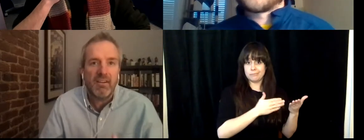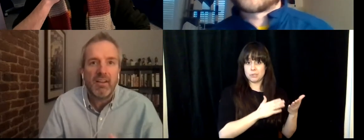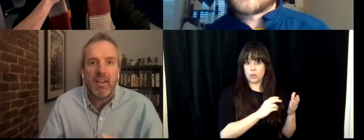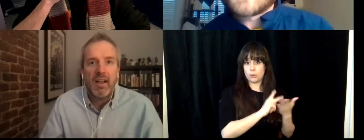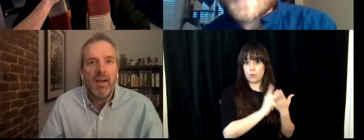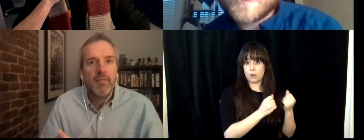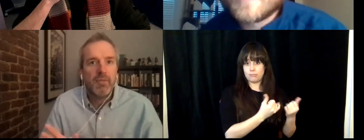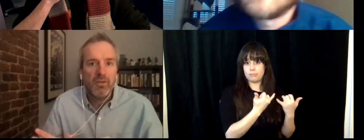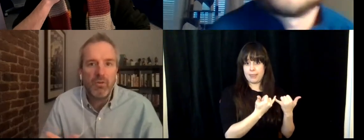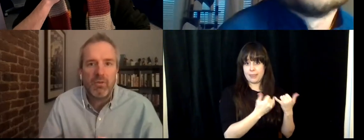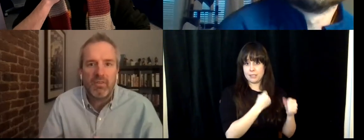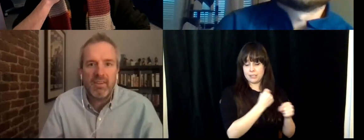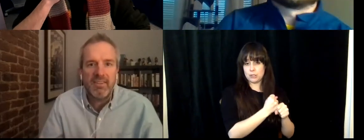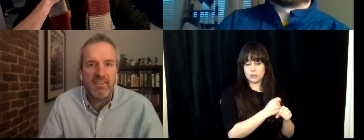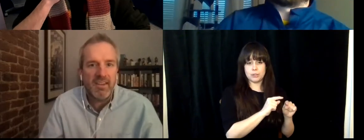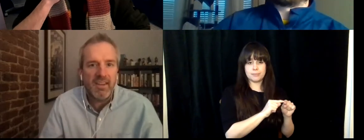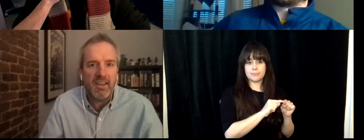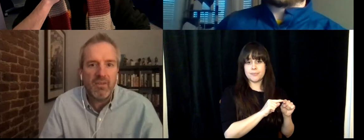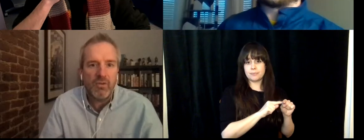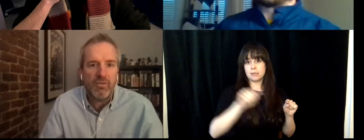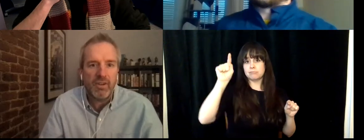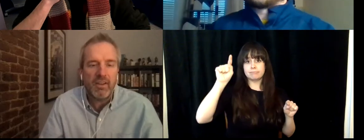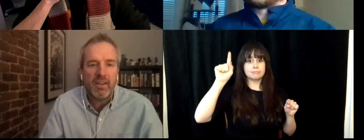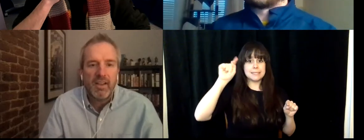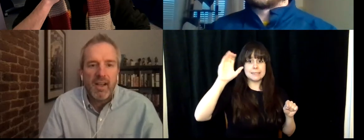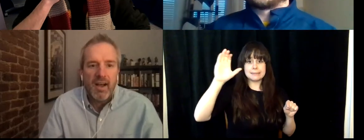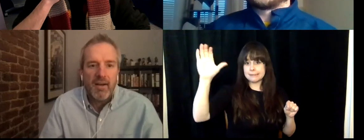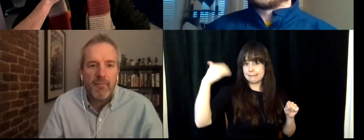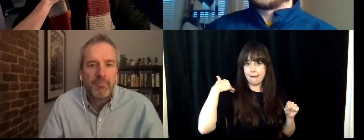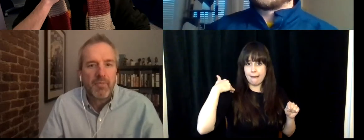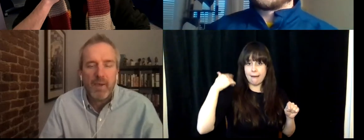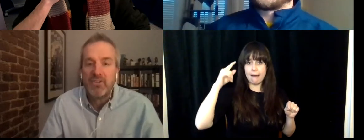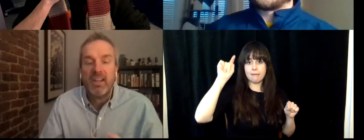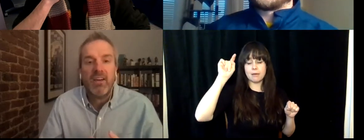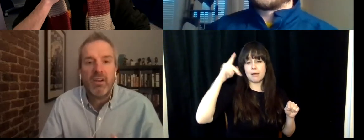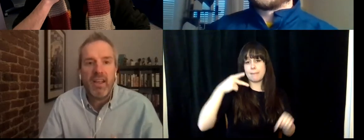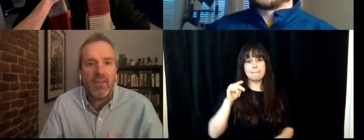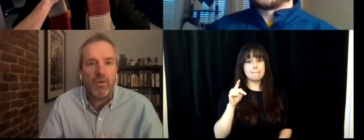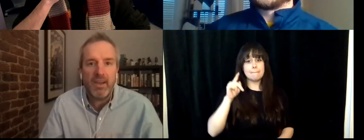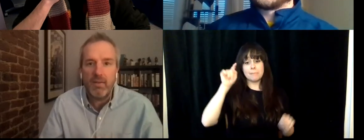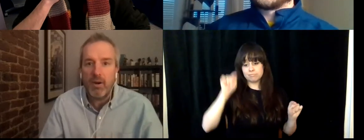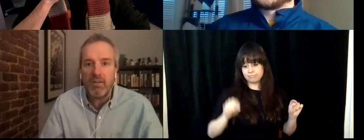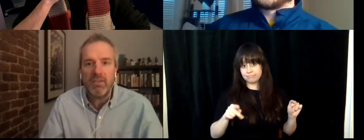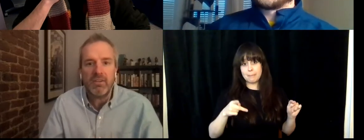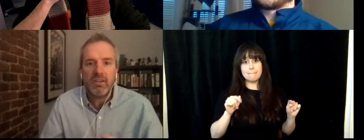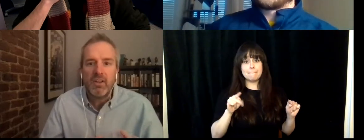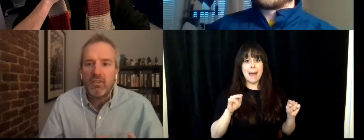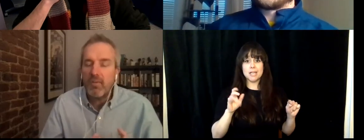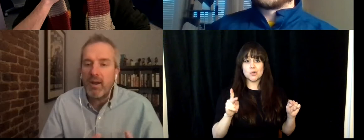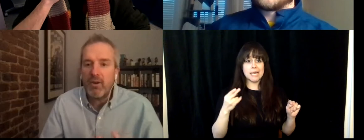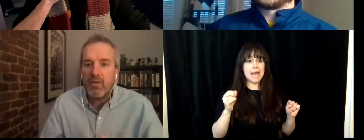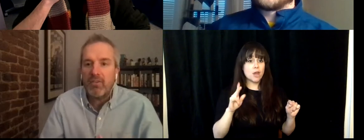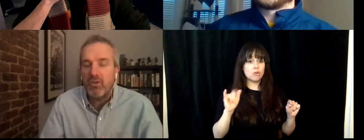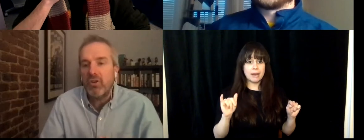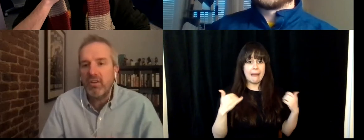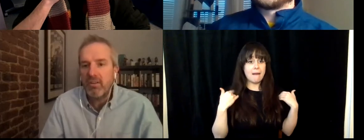year, to TCC in Norfolk. Patrick Henry has one down in Martinsville. So no